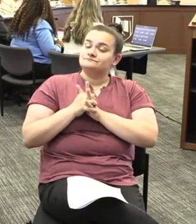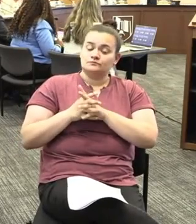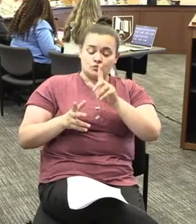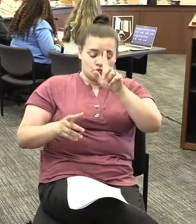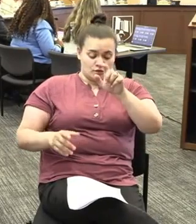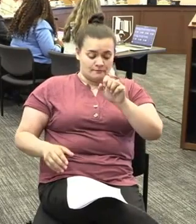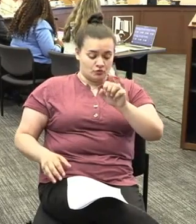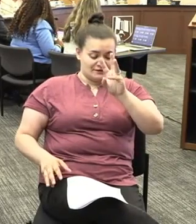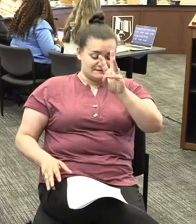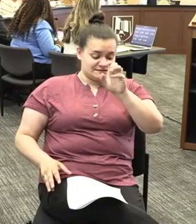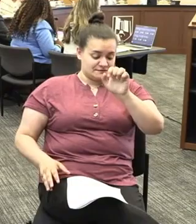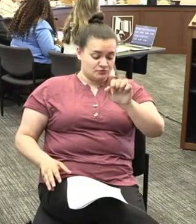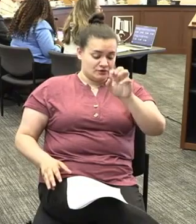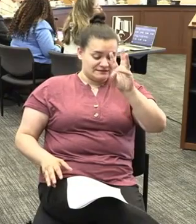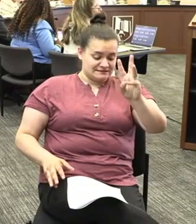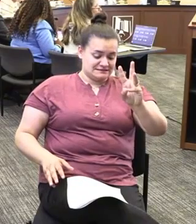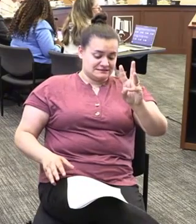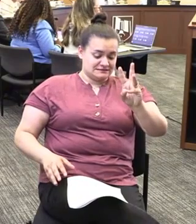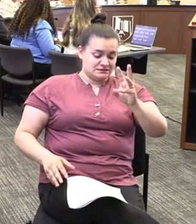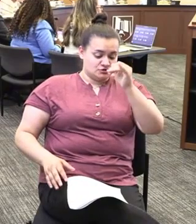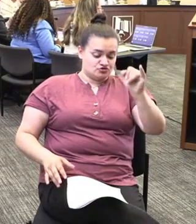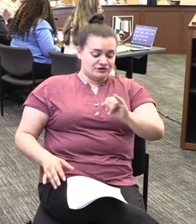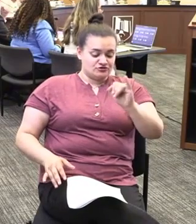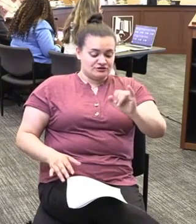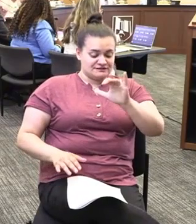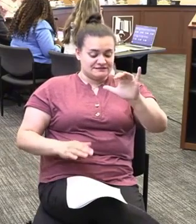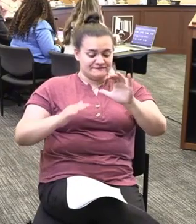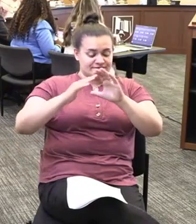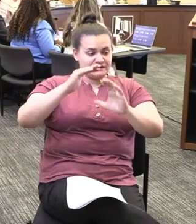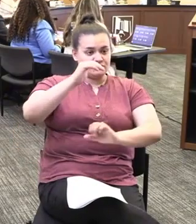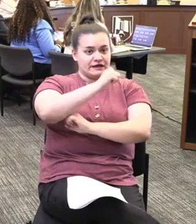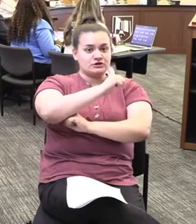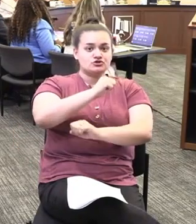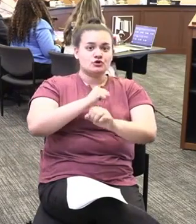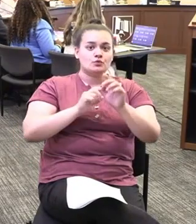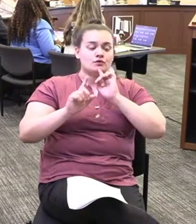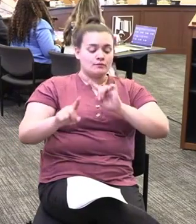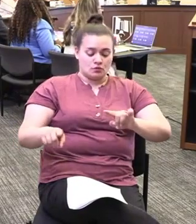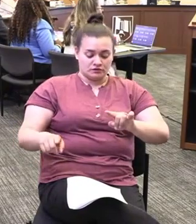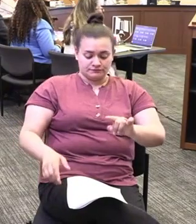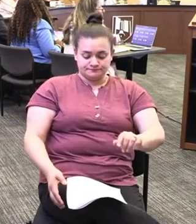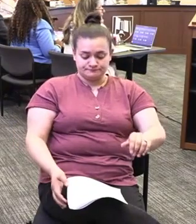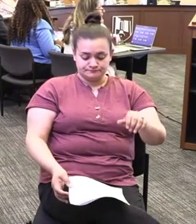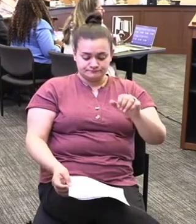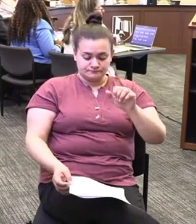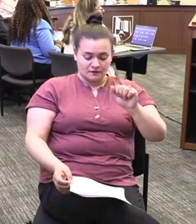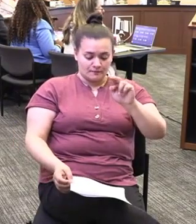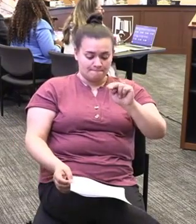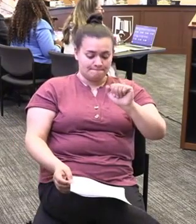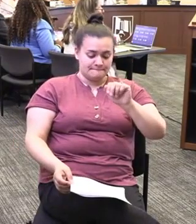Item 1.6.6, the JJC Foundation Report. Amanda Quinn.